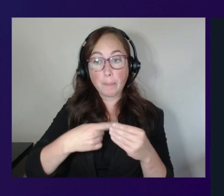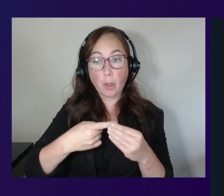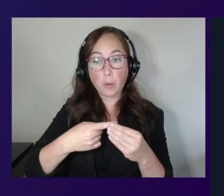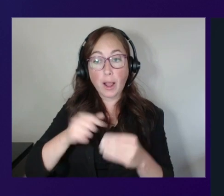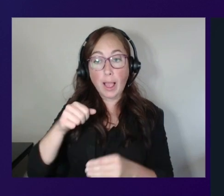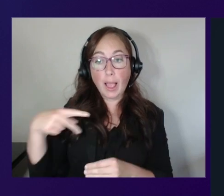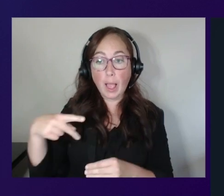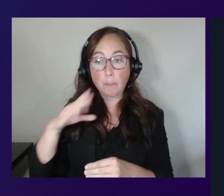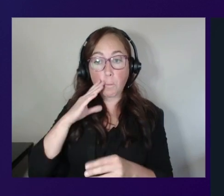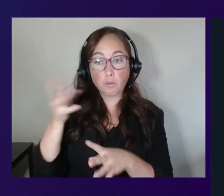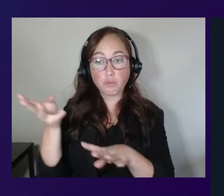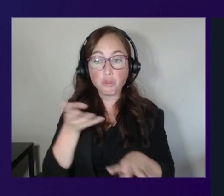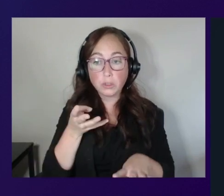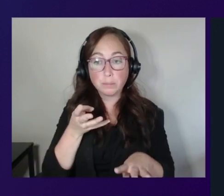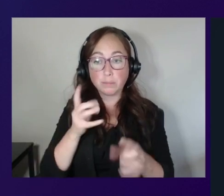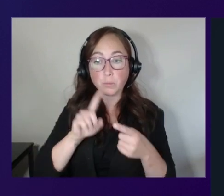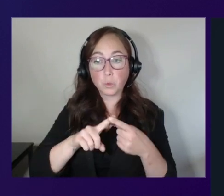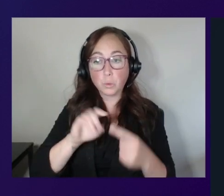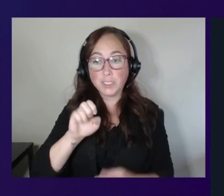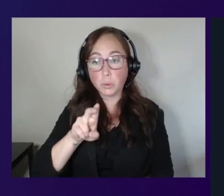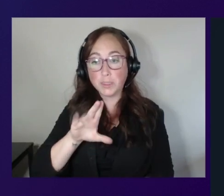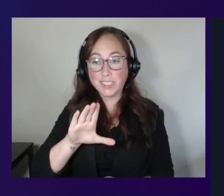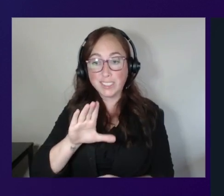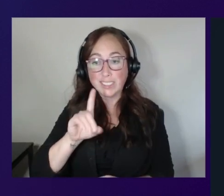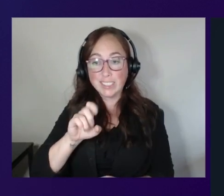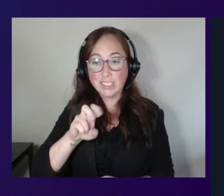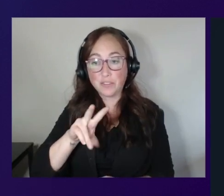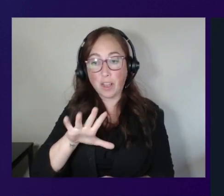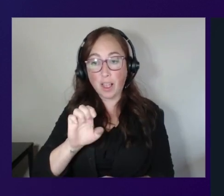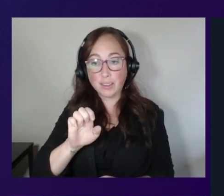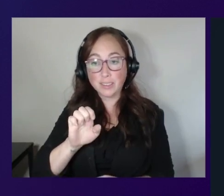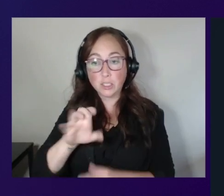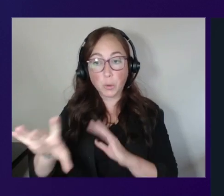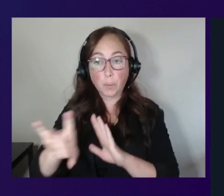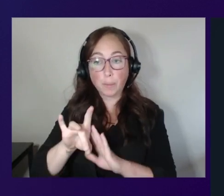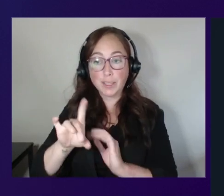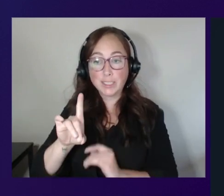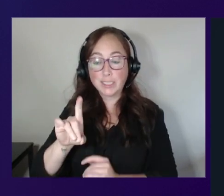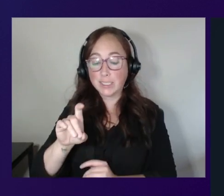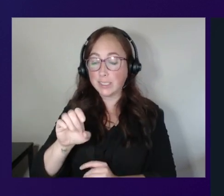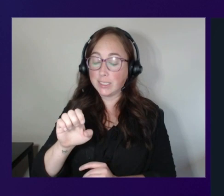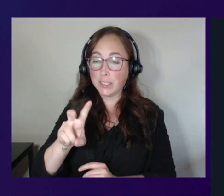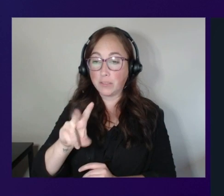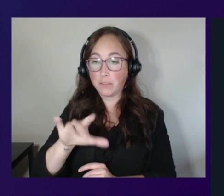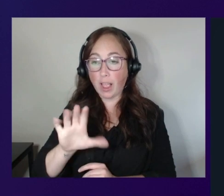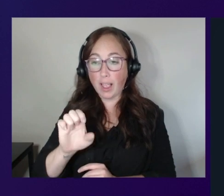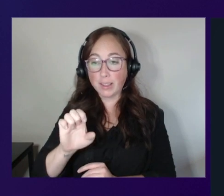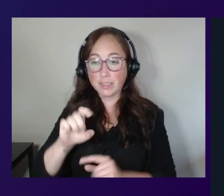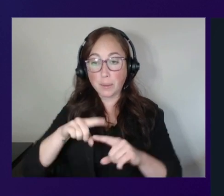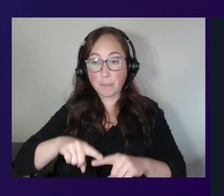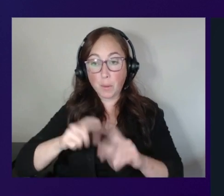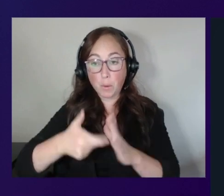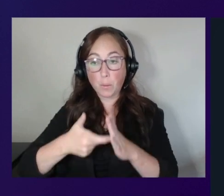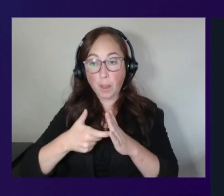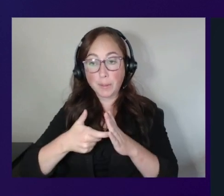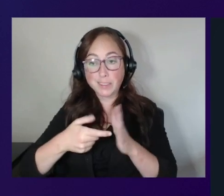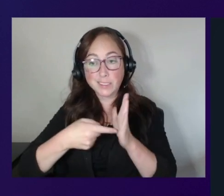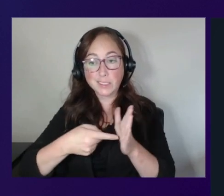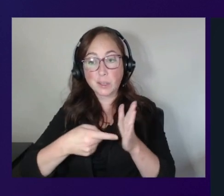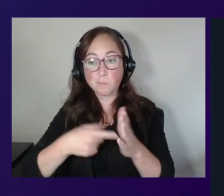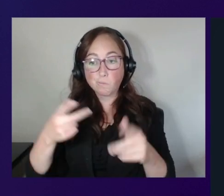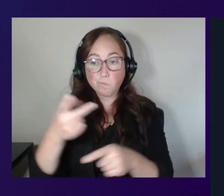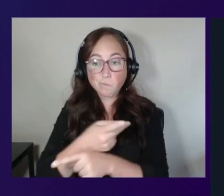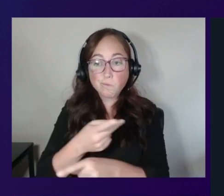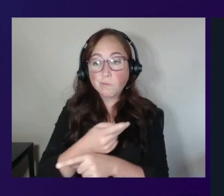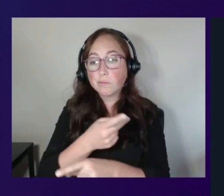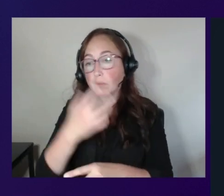user devices. So you can pick the device based on the end user requirement, for example, compute optimized, memory optimized,